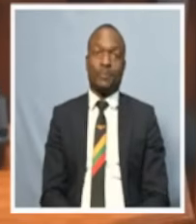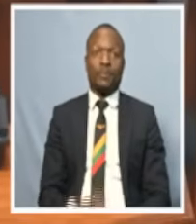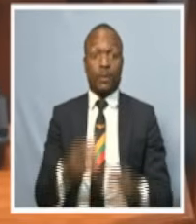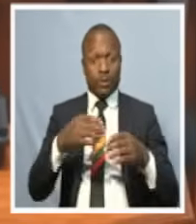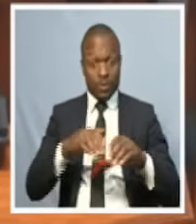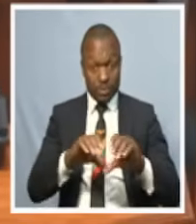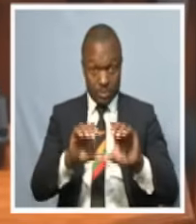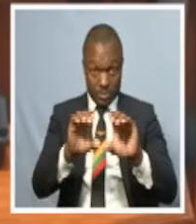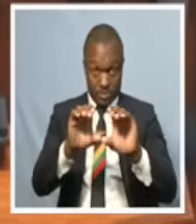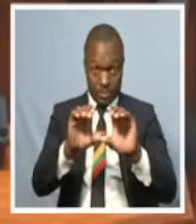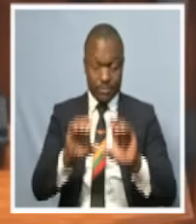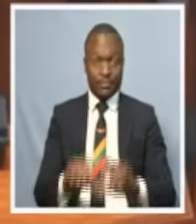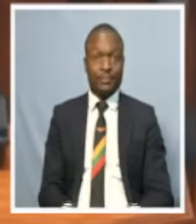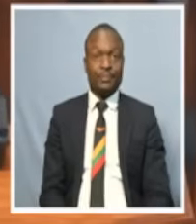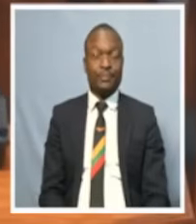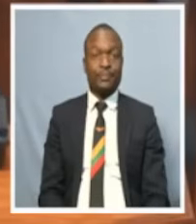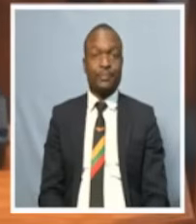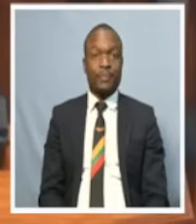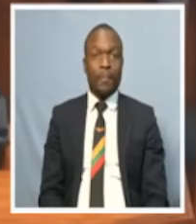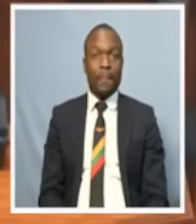We make progress.